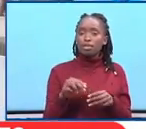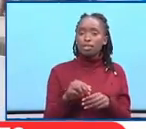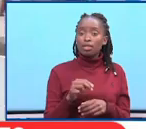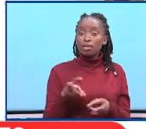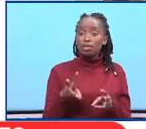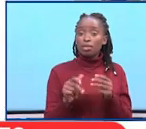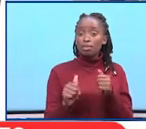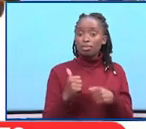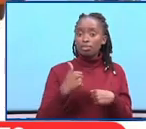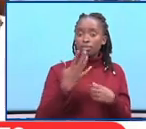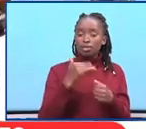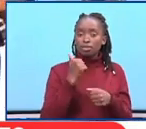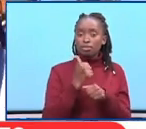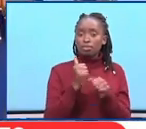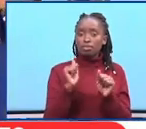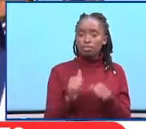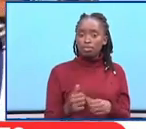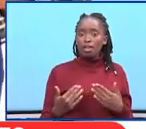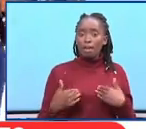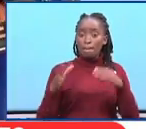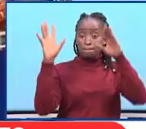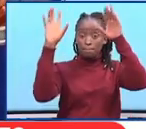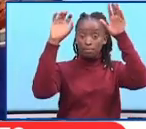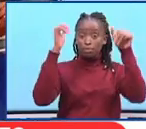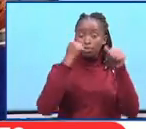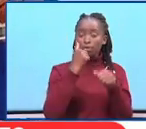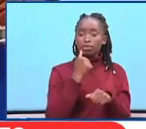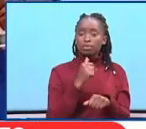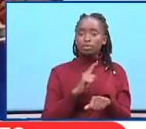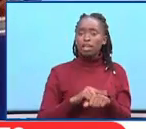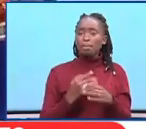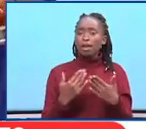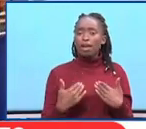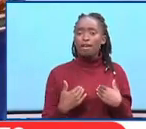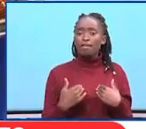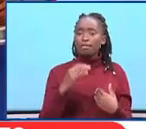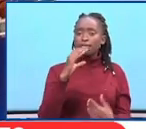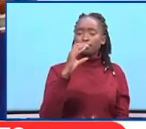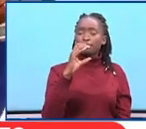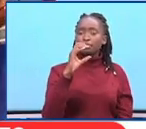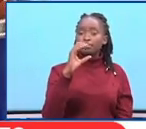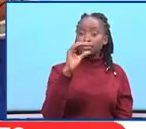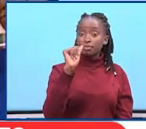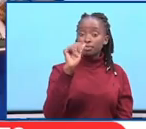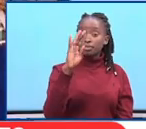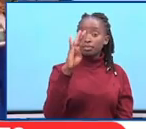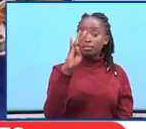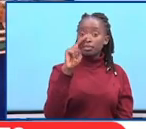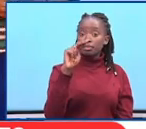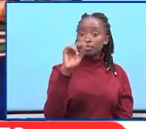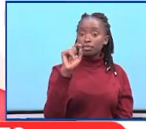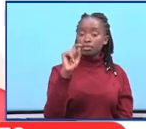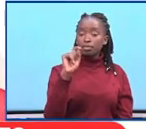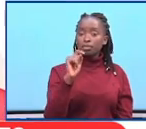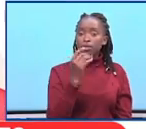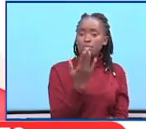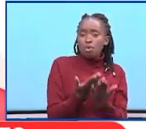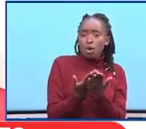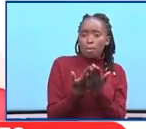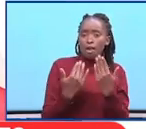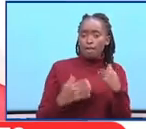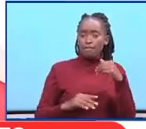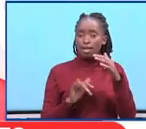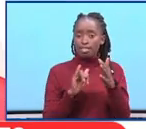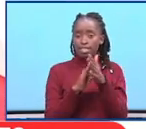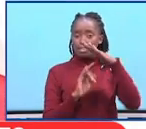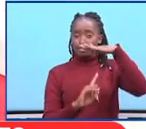economic challenges, President William Ruto, during a cabinet meeting held at State House Nairobi on Tuesday, has proposed that ministries